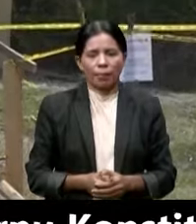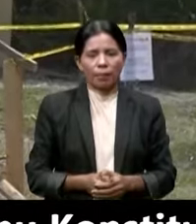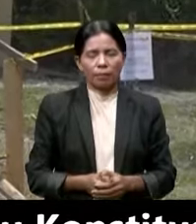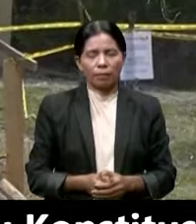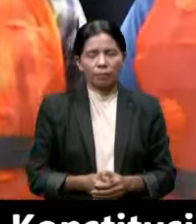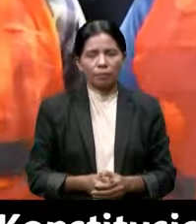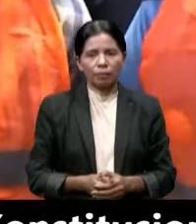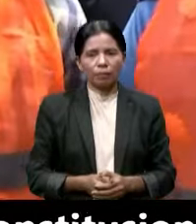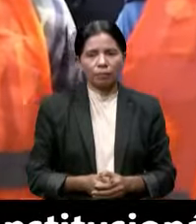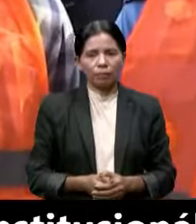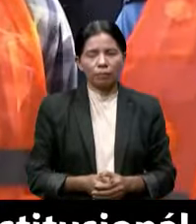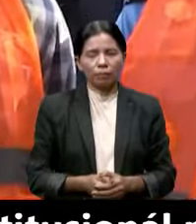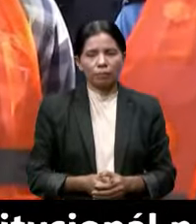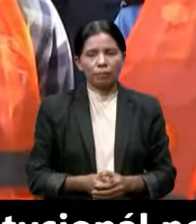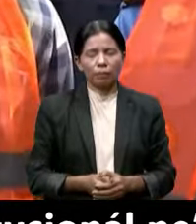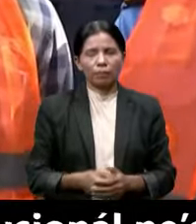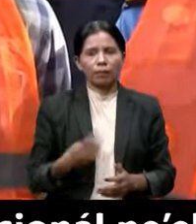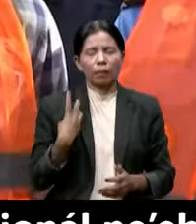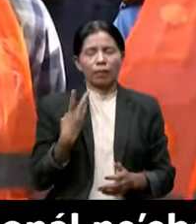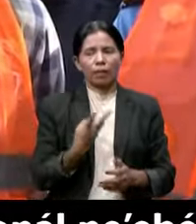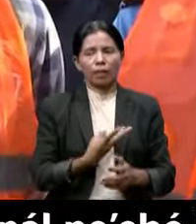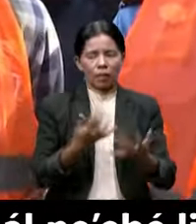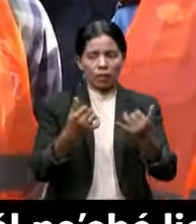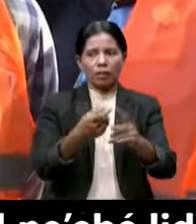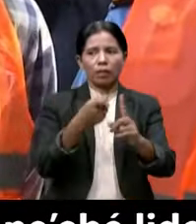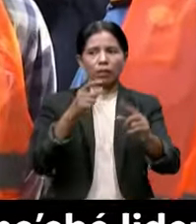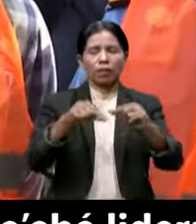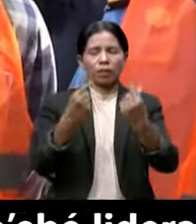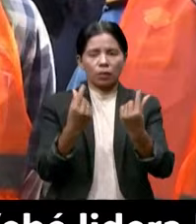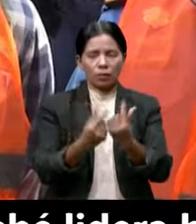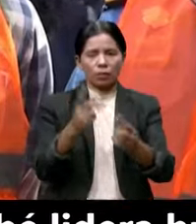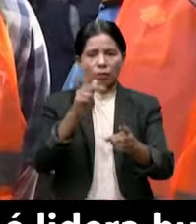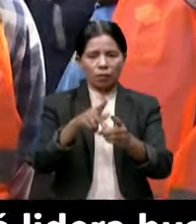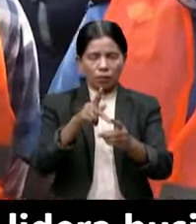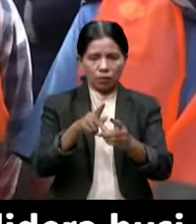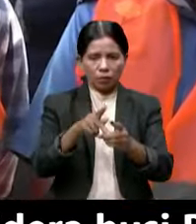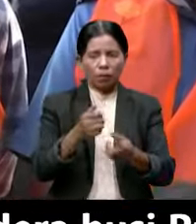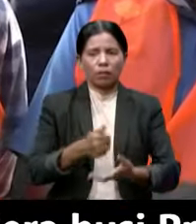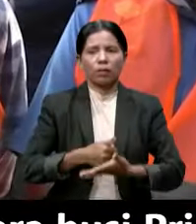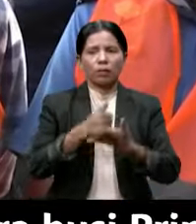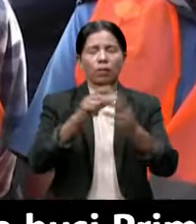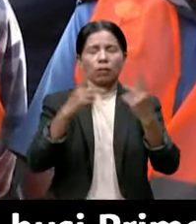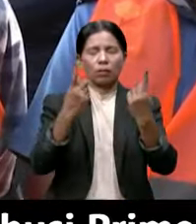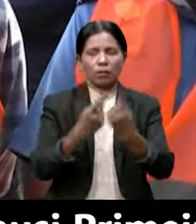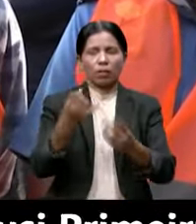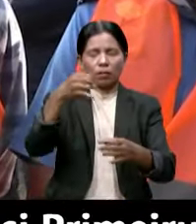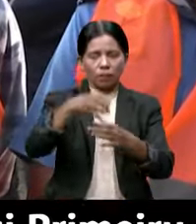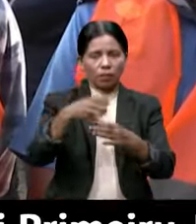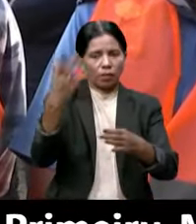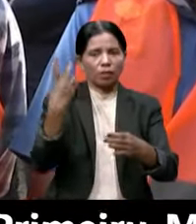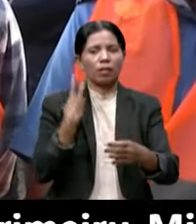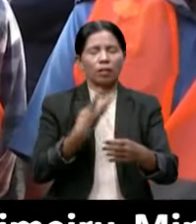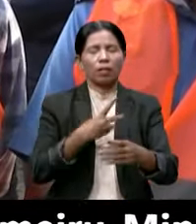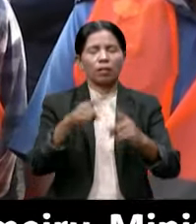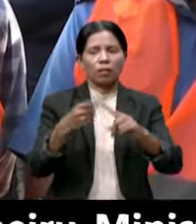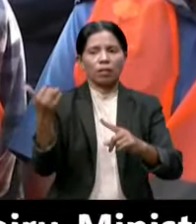Yeah. Obviously, there is a. I don't know who's the group of Greater Sunrise. Yeah. Company is not involved in the bar, and now when